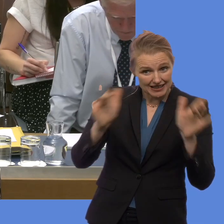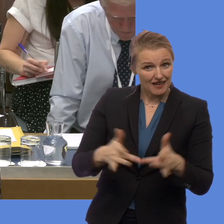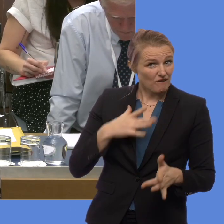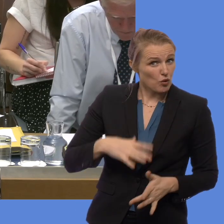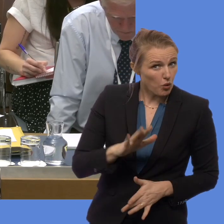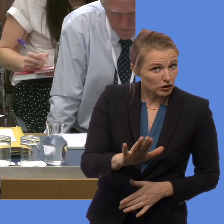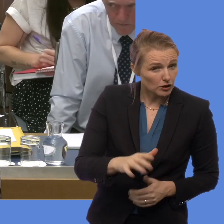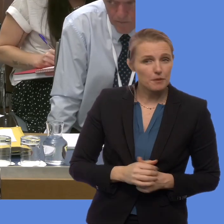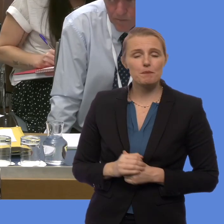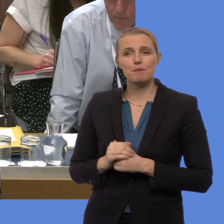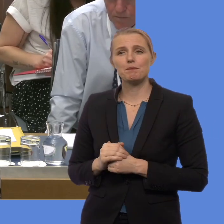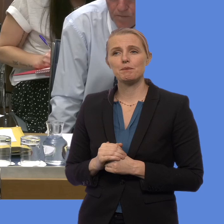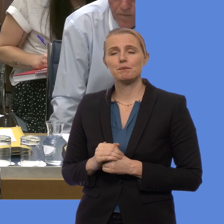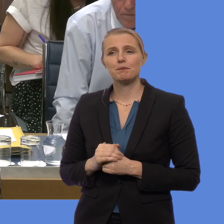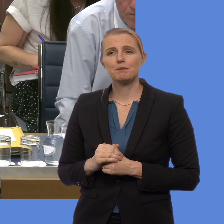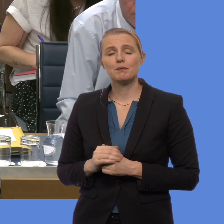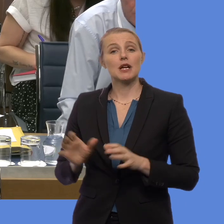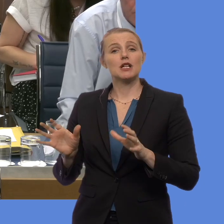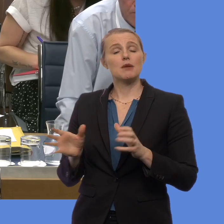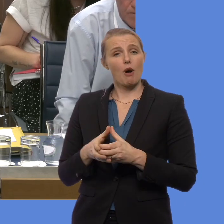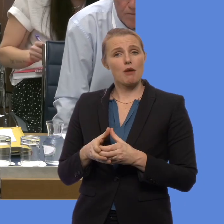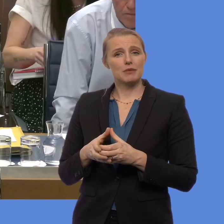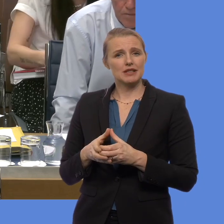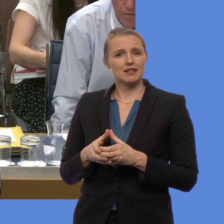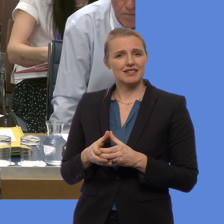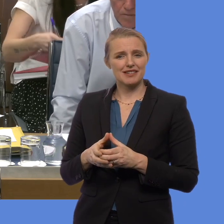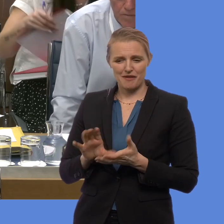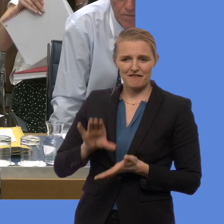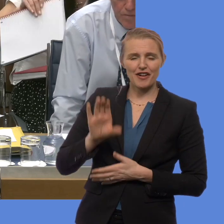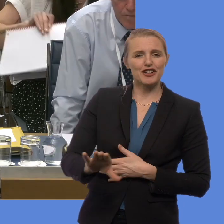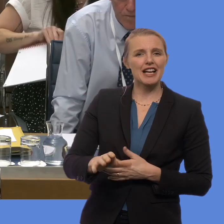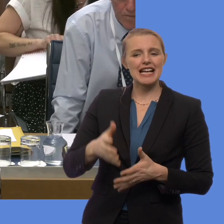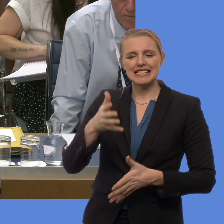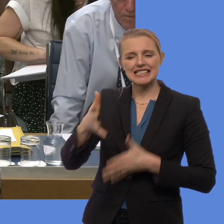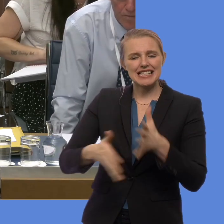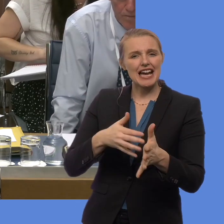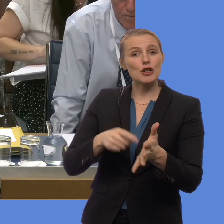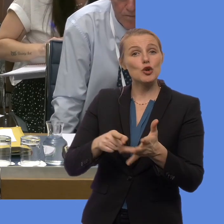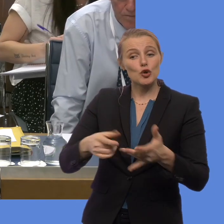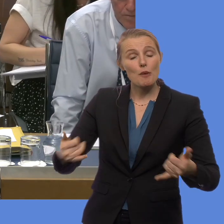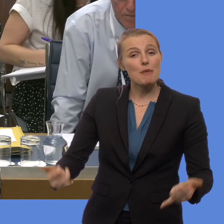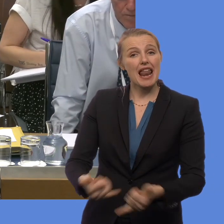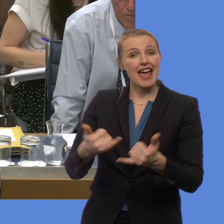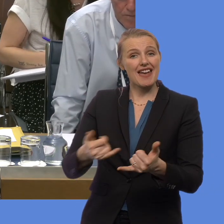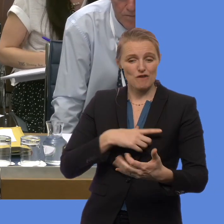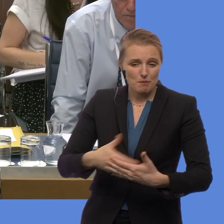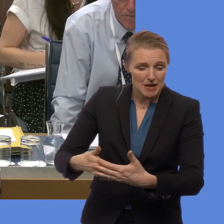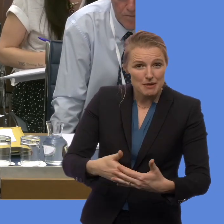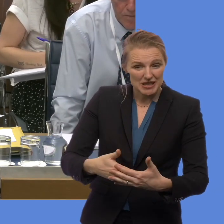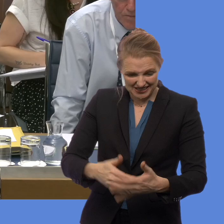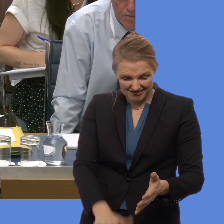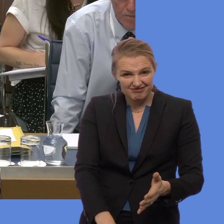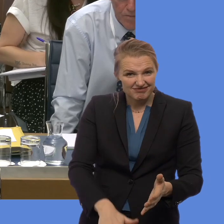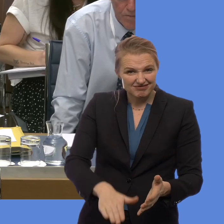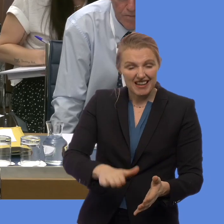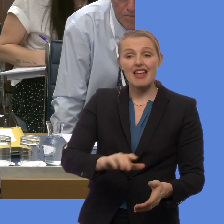department's funding supports learning from sign to play for babies and toddlers to accredited qualifications ranging from NVQ Level